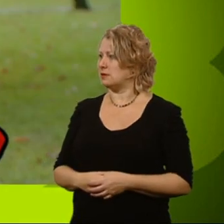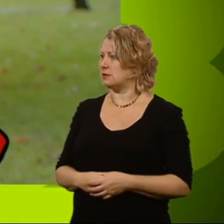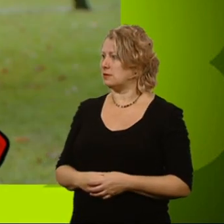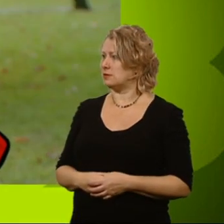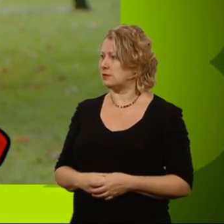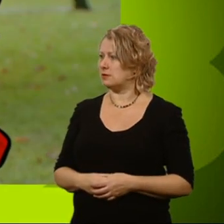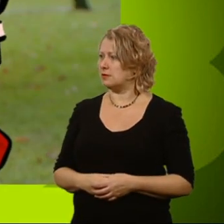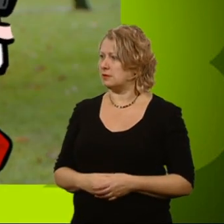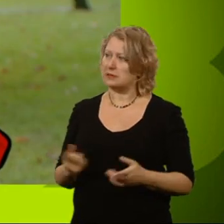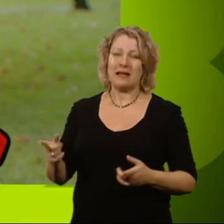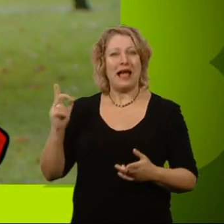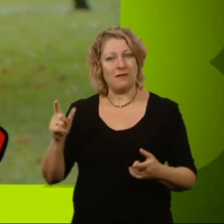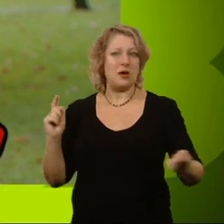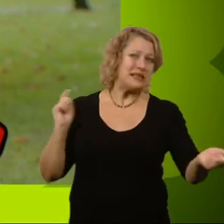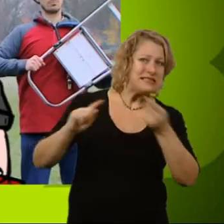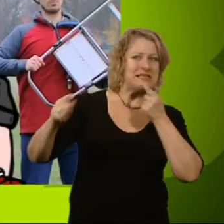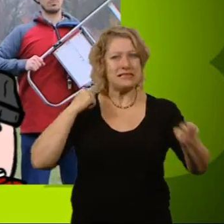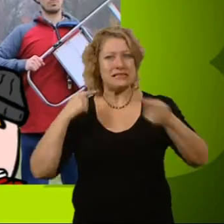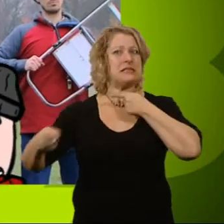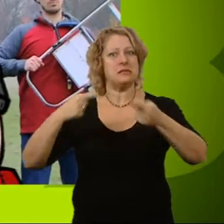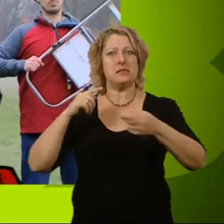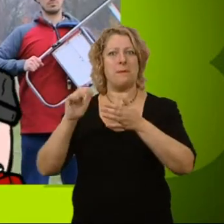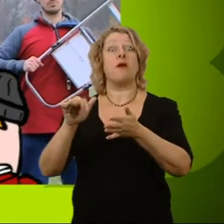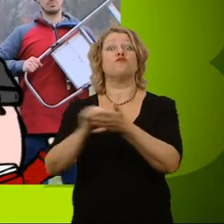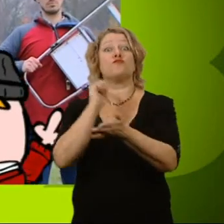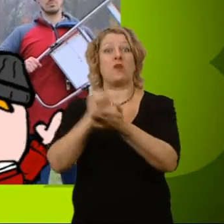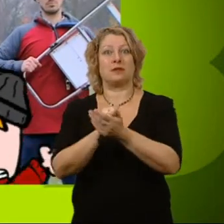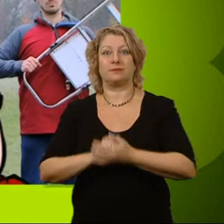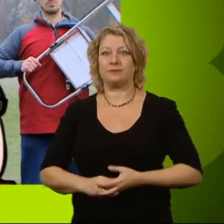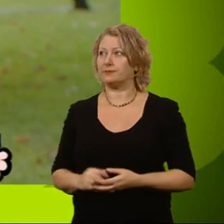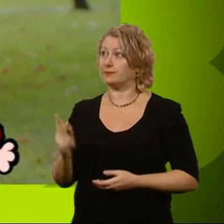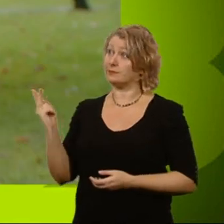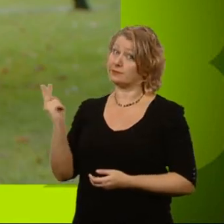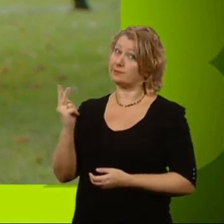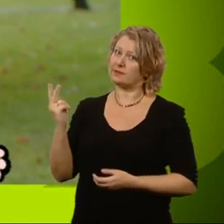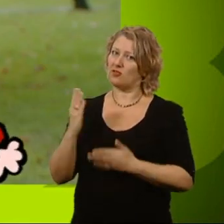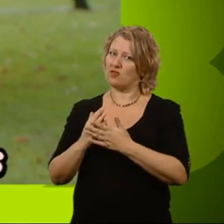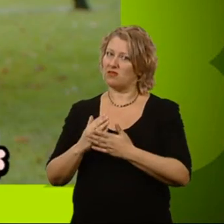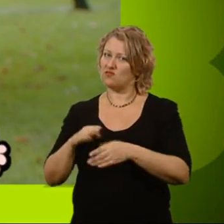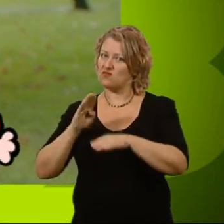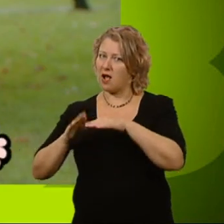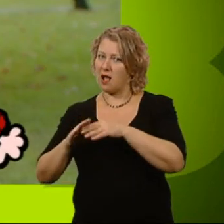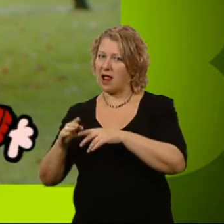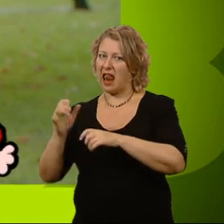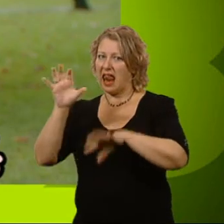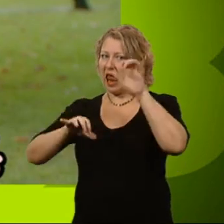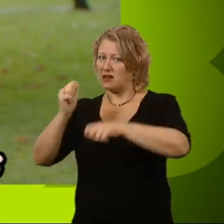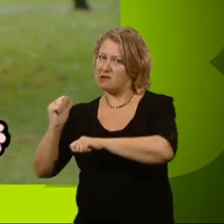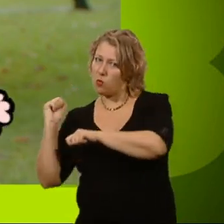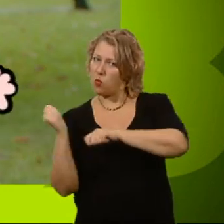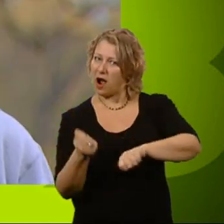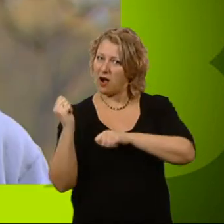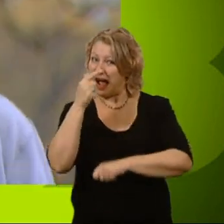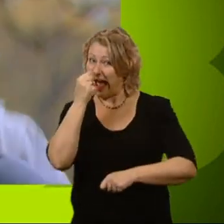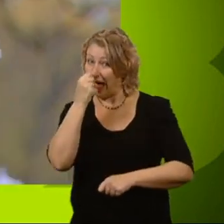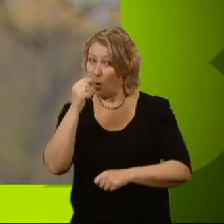Big Howard, we are going to keep on doing this until you get it right. Sergei and Ivan are trained ladder swacking experts. They can do this all day.